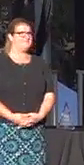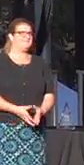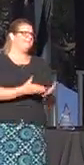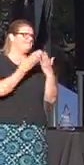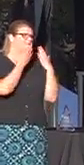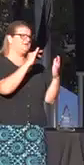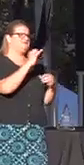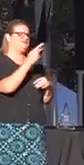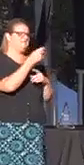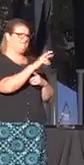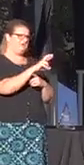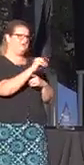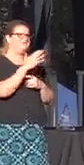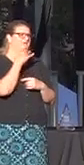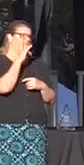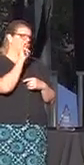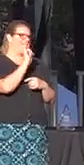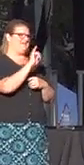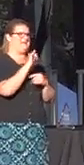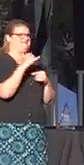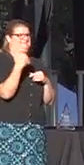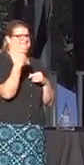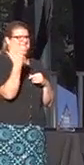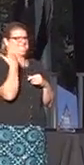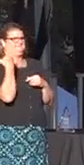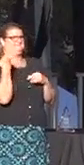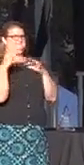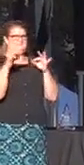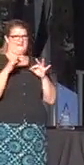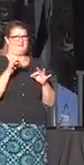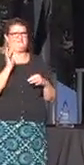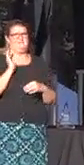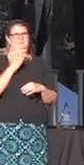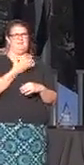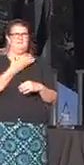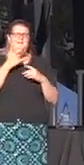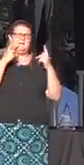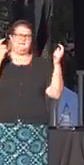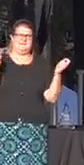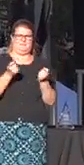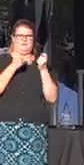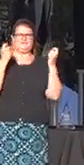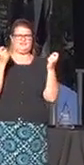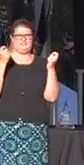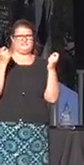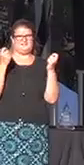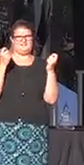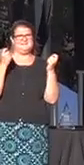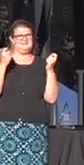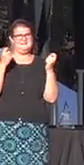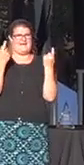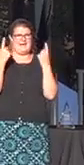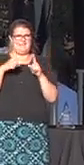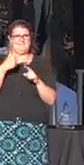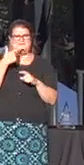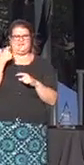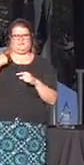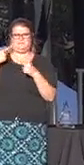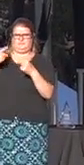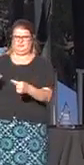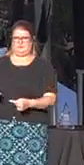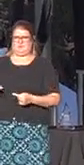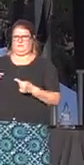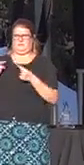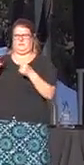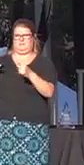Thank you, Jennifer, and thank you for that reminder that our celebration is born in struggle as much as